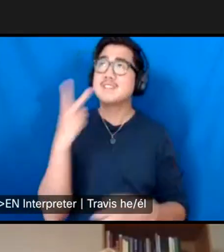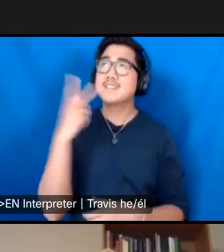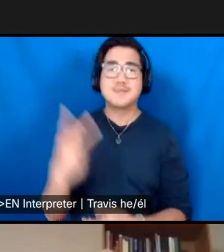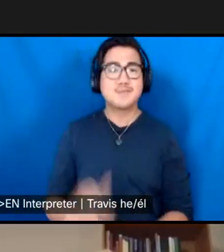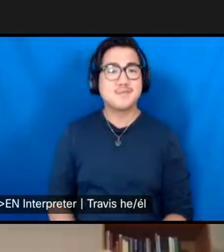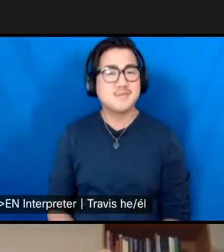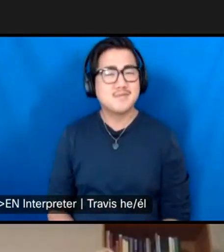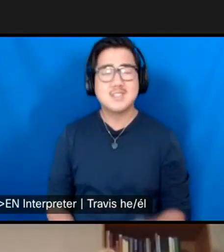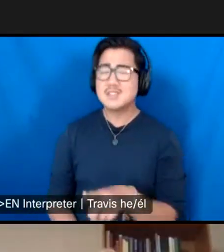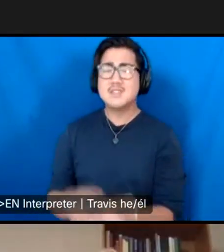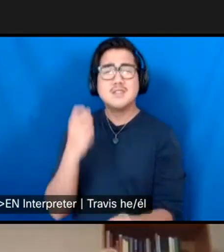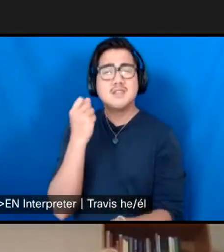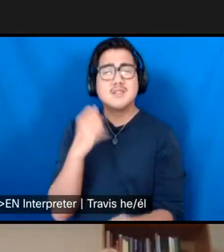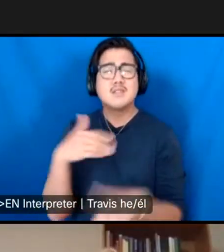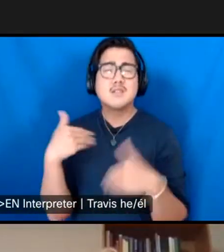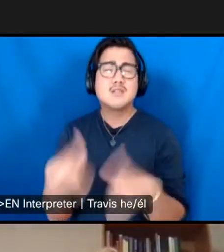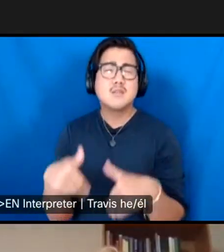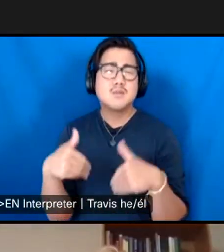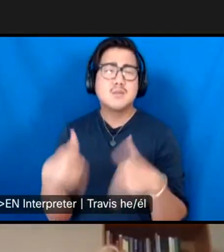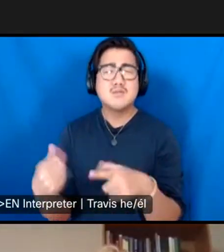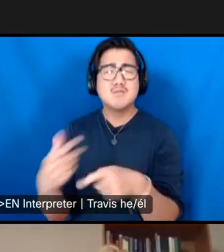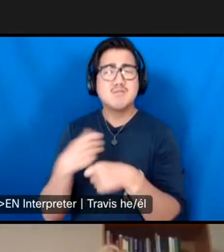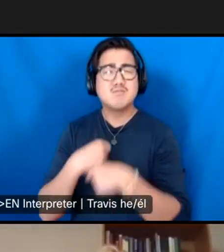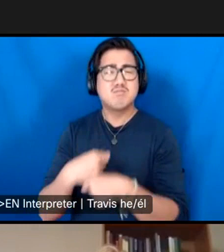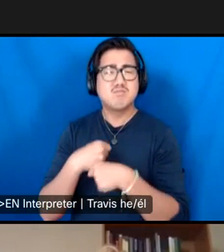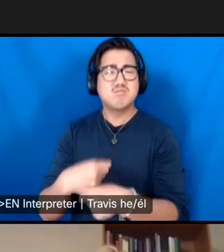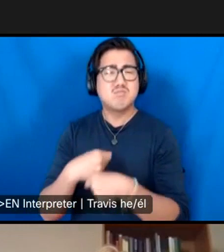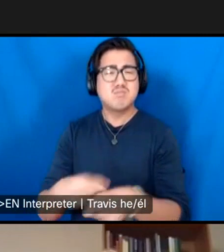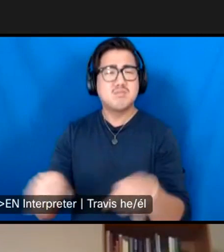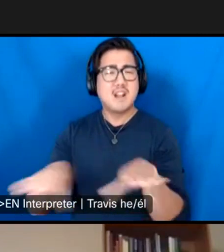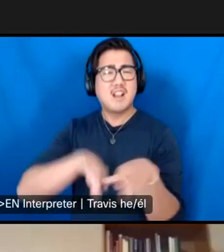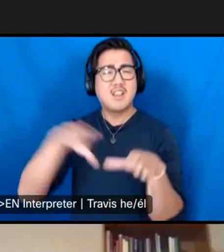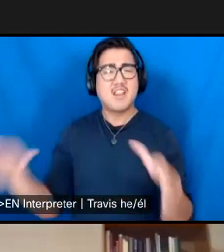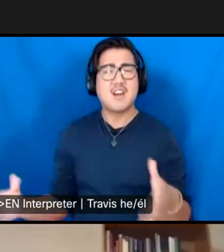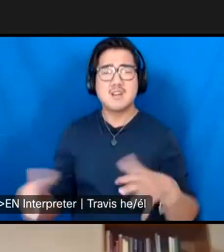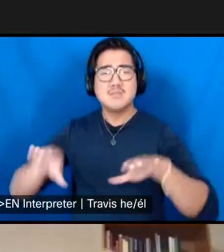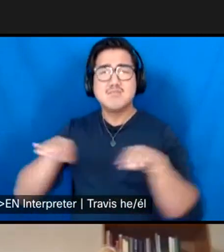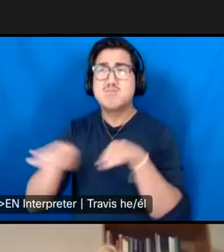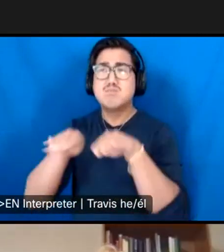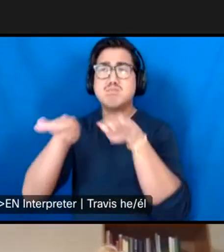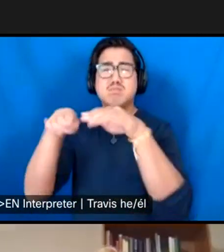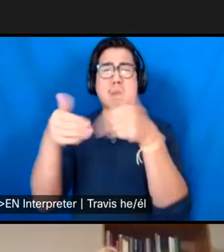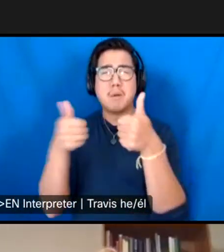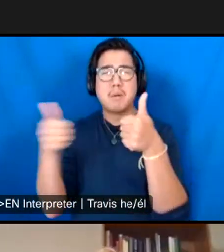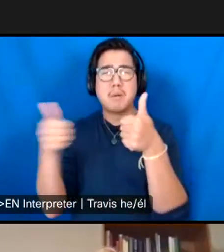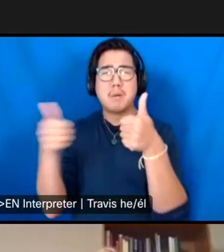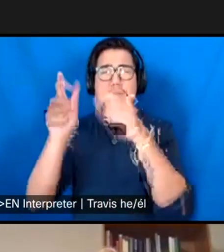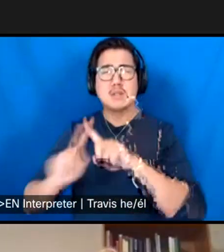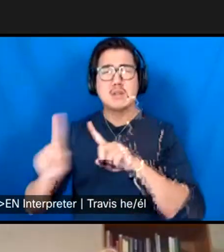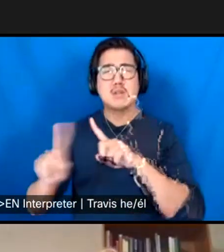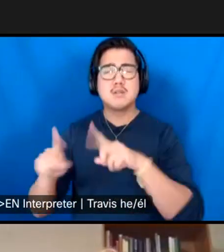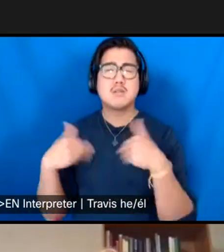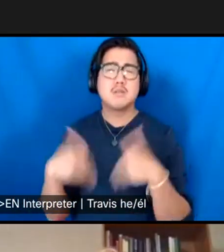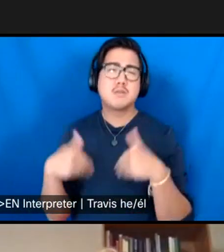an amazing 7 level altar in the tradition of many communities